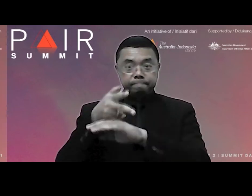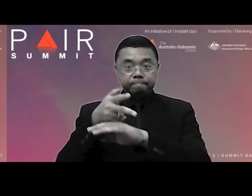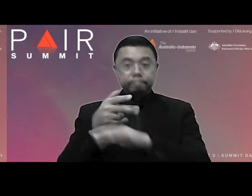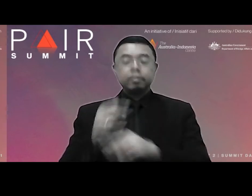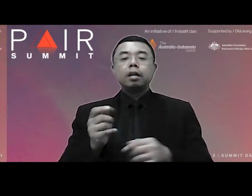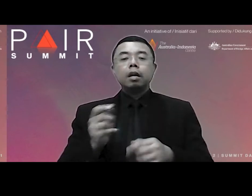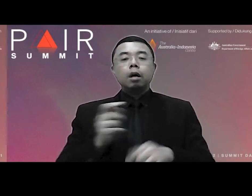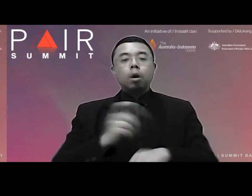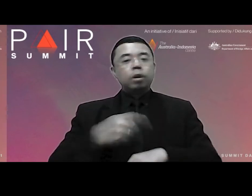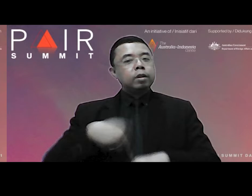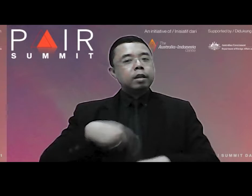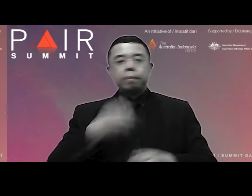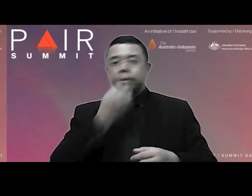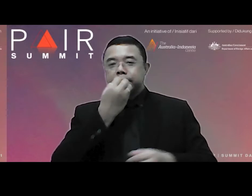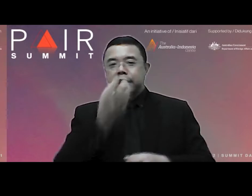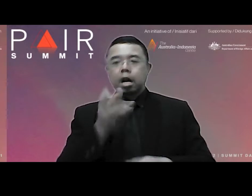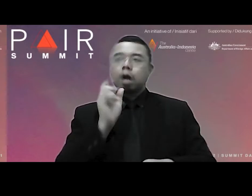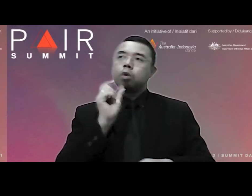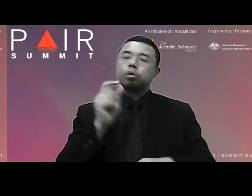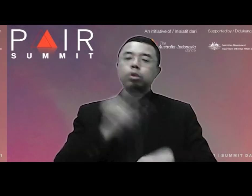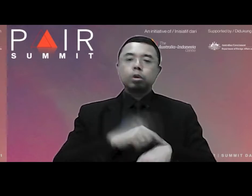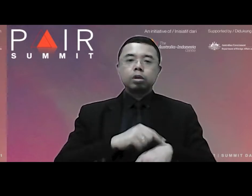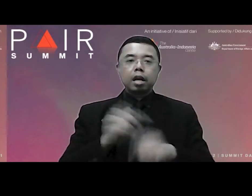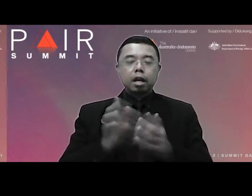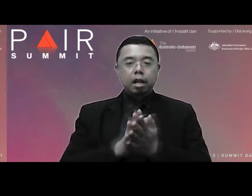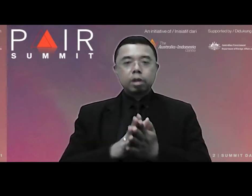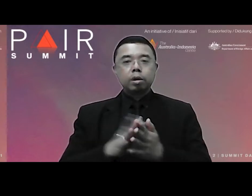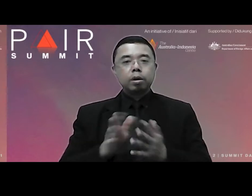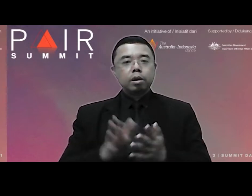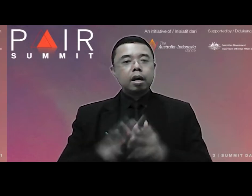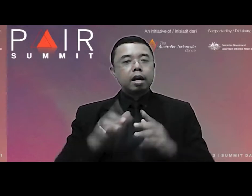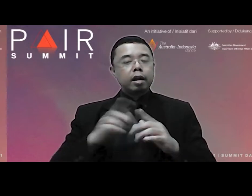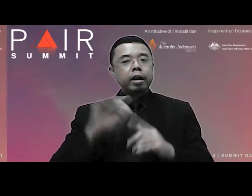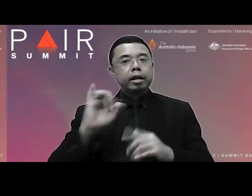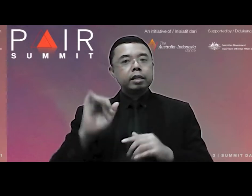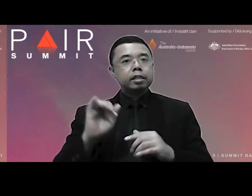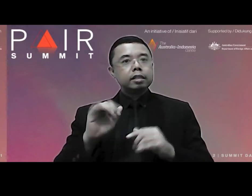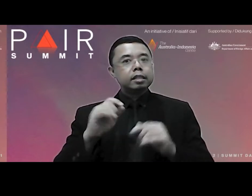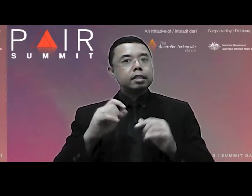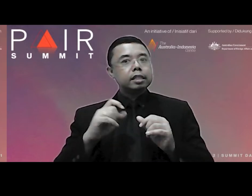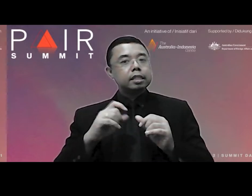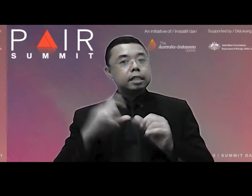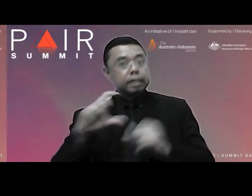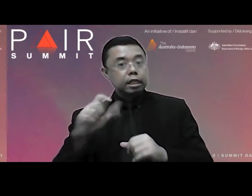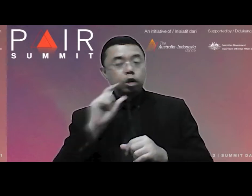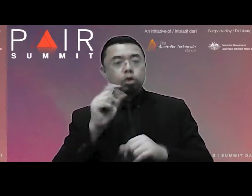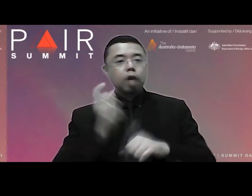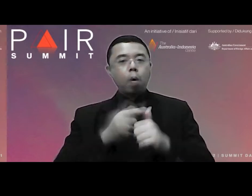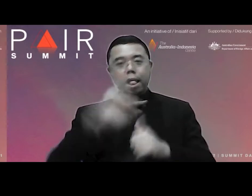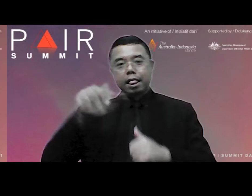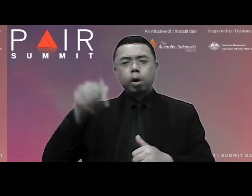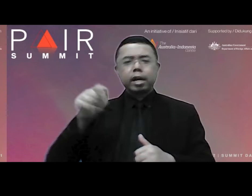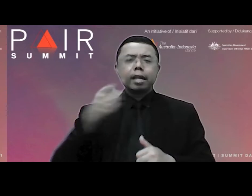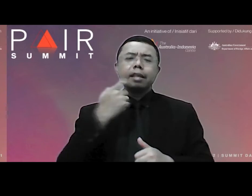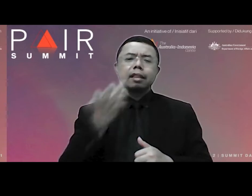AIC senior fellows, Dr. Kristiyogo Sumatono, earlier this year about his working situation. Now,